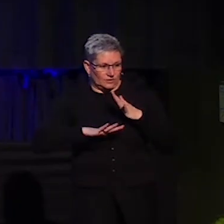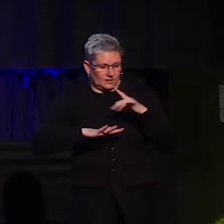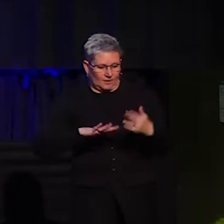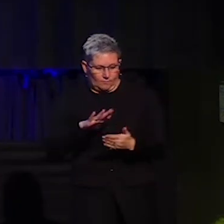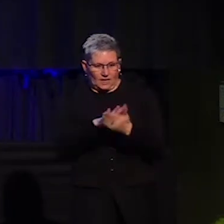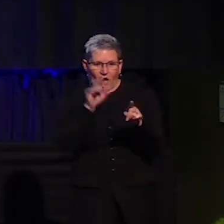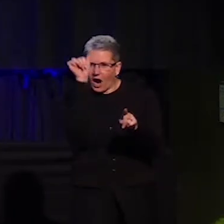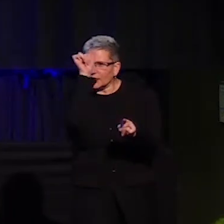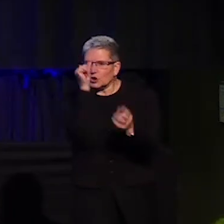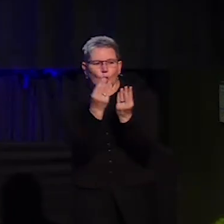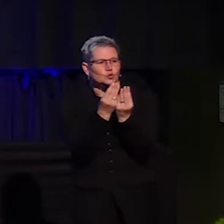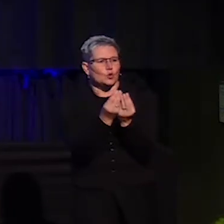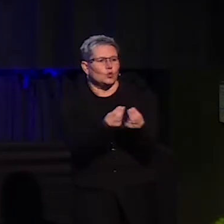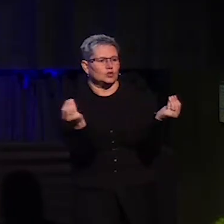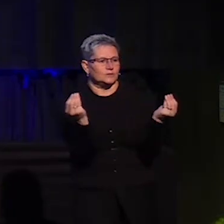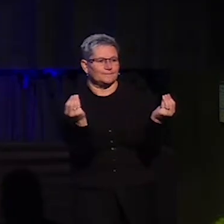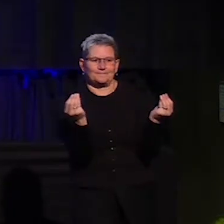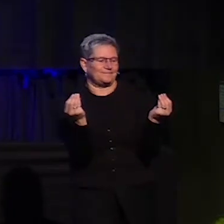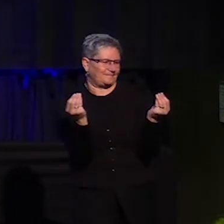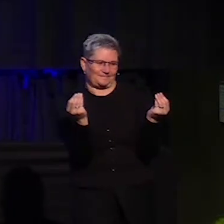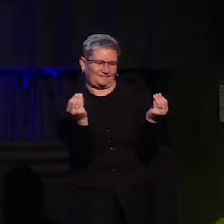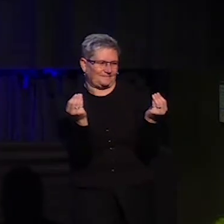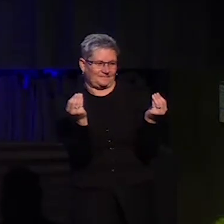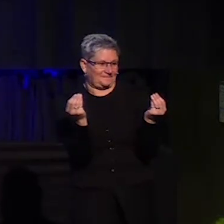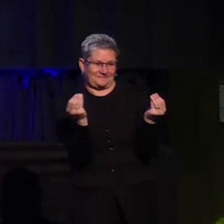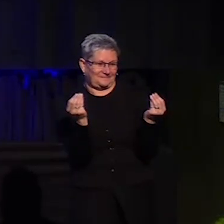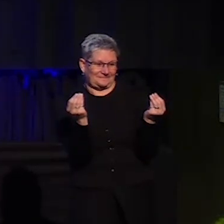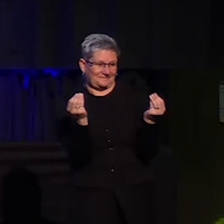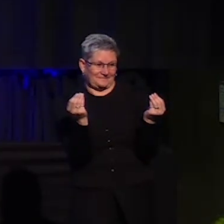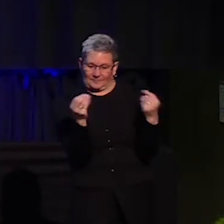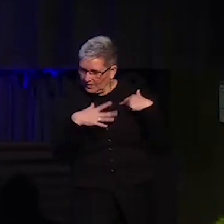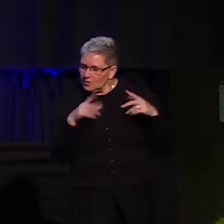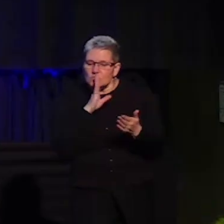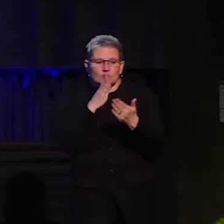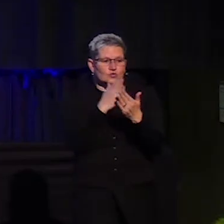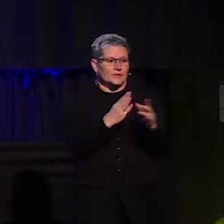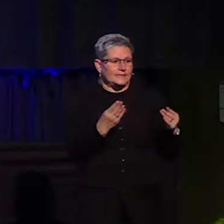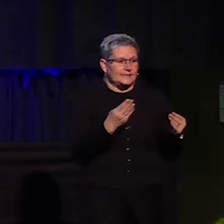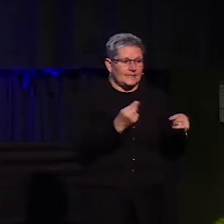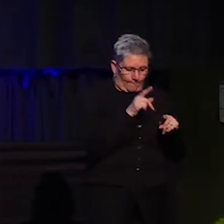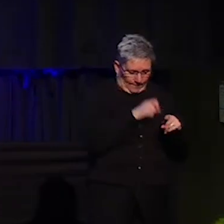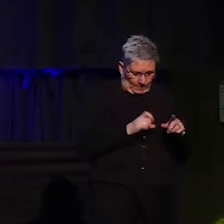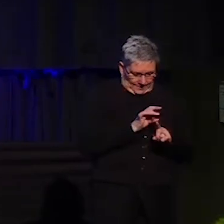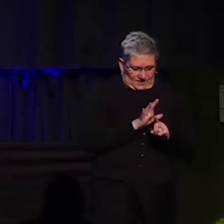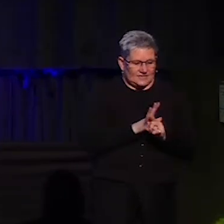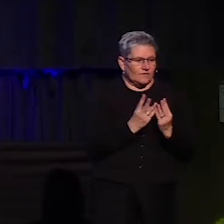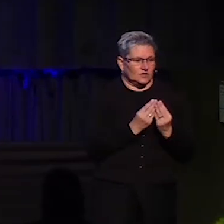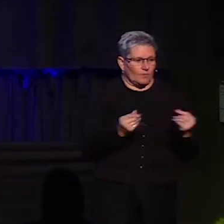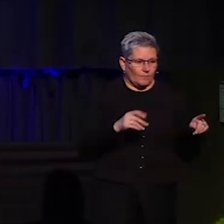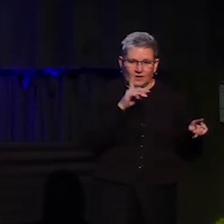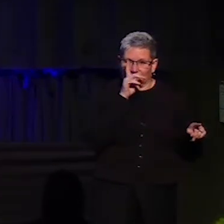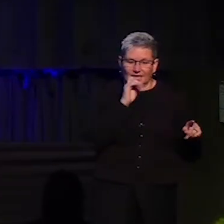I know the solution to the problem. So yes, there are some users that have solved problems for themselves, but we can't solve all